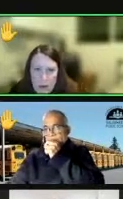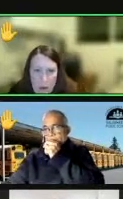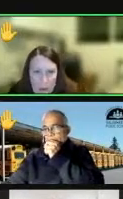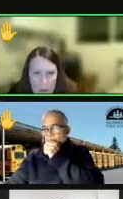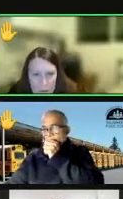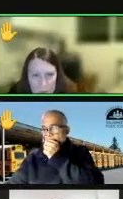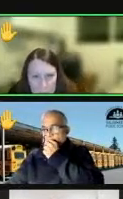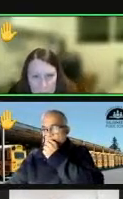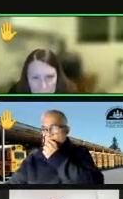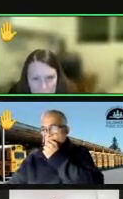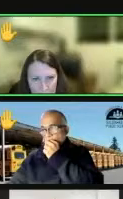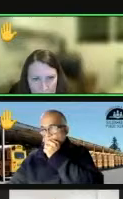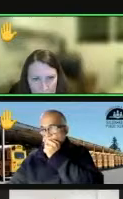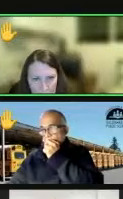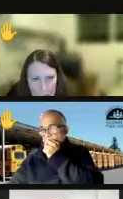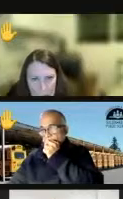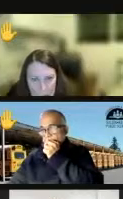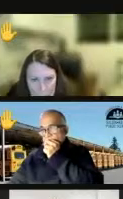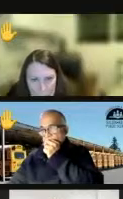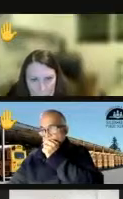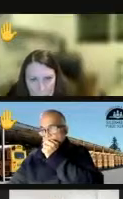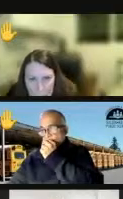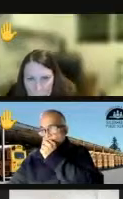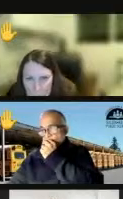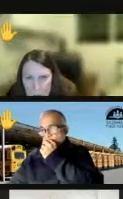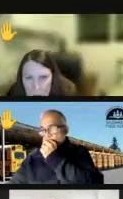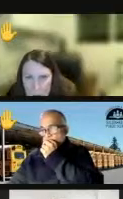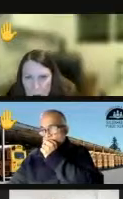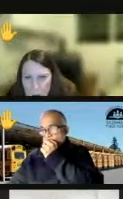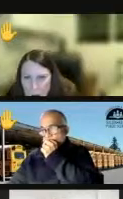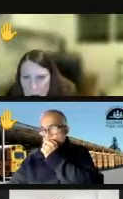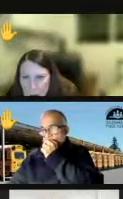current salary. And then total comp is